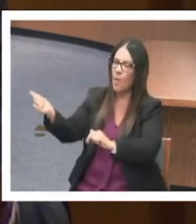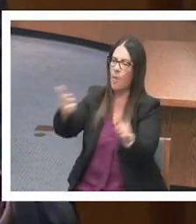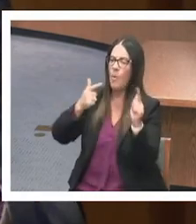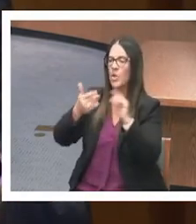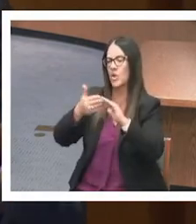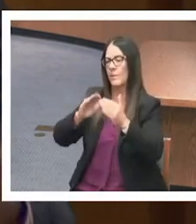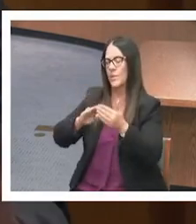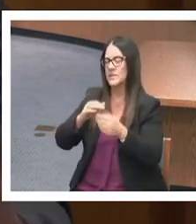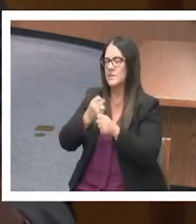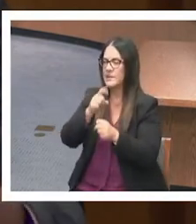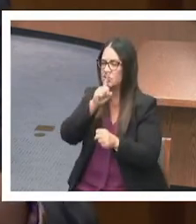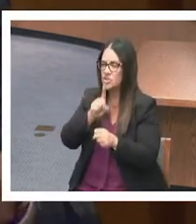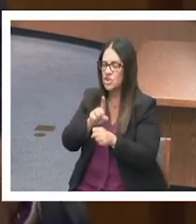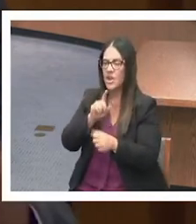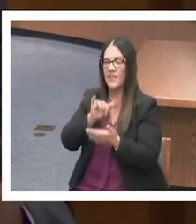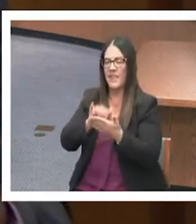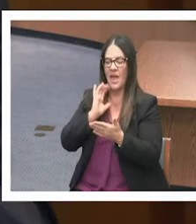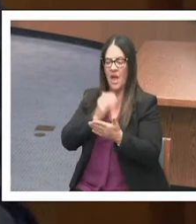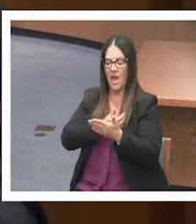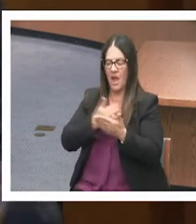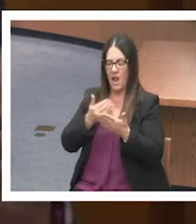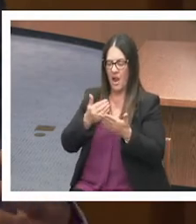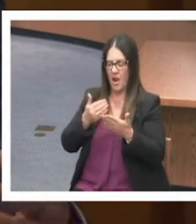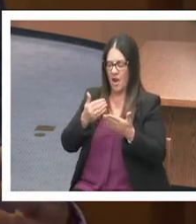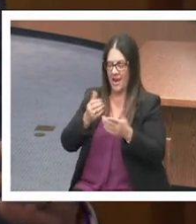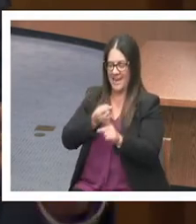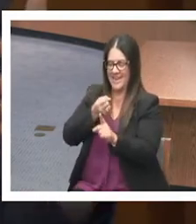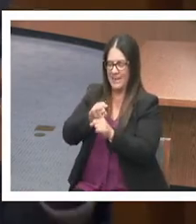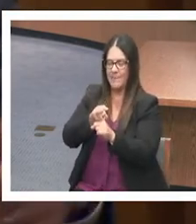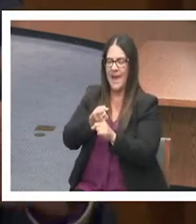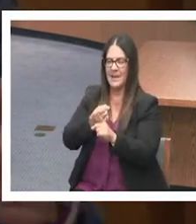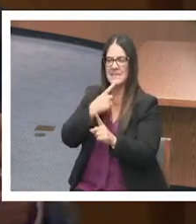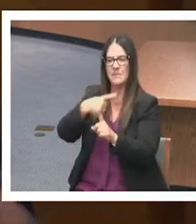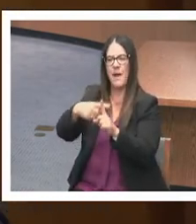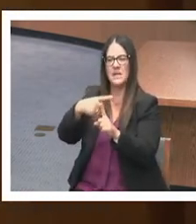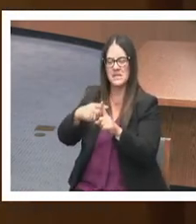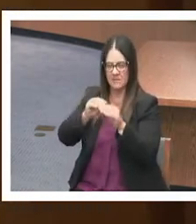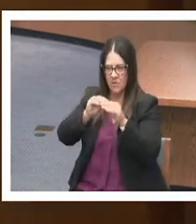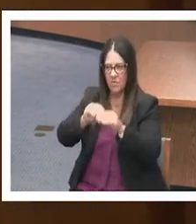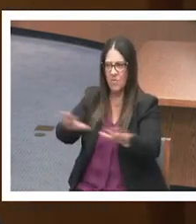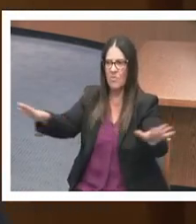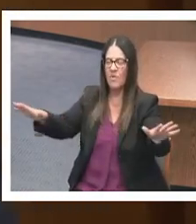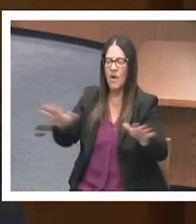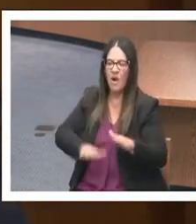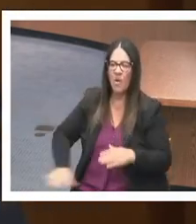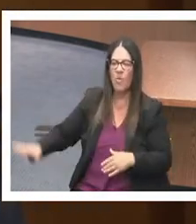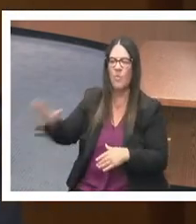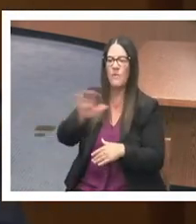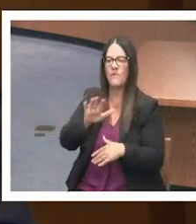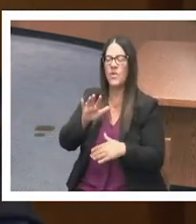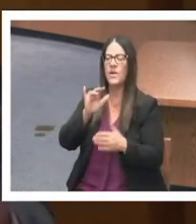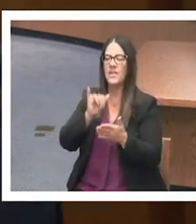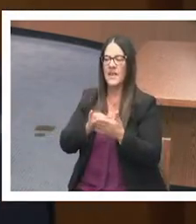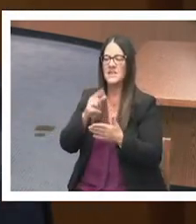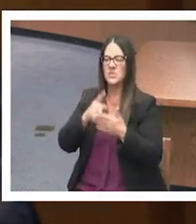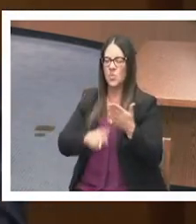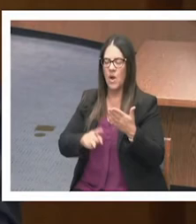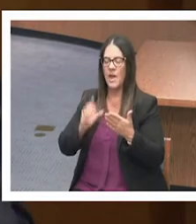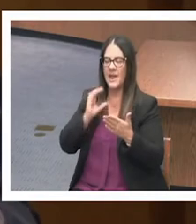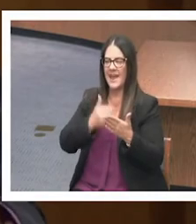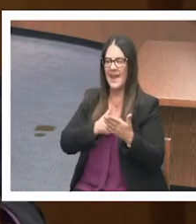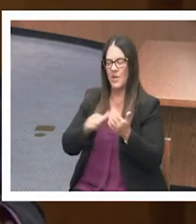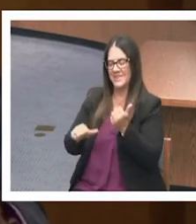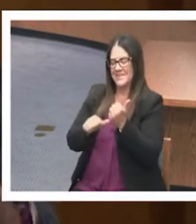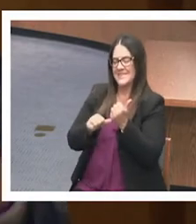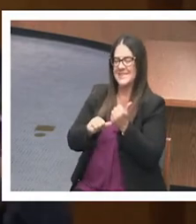and ensure that our impacts are positive across the board. And that's what we want to do with this assistant secretary. I recognize that there's